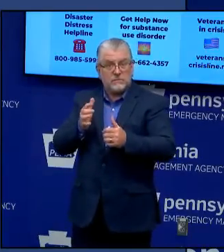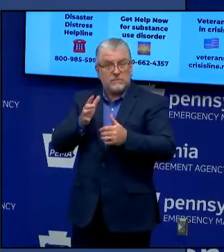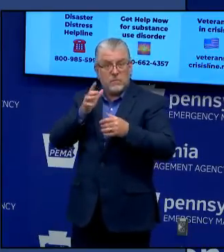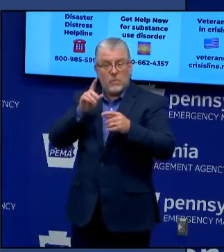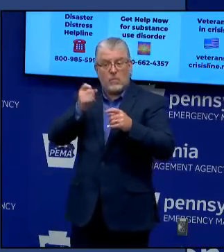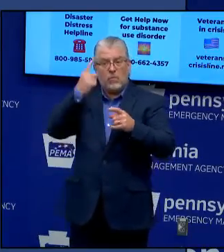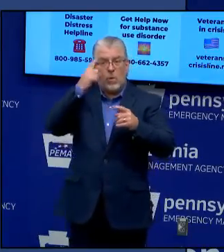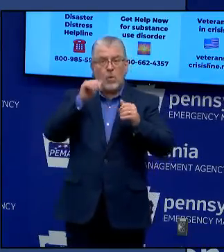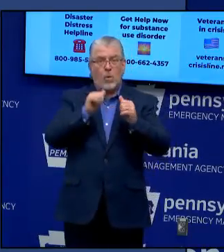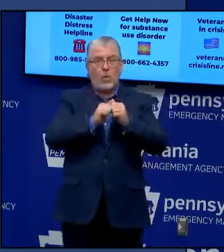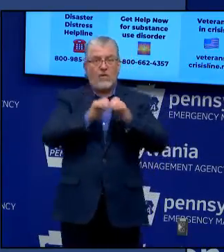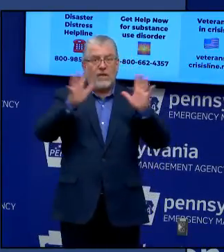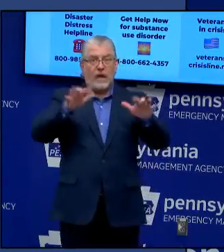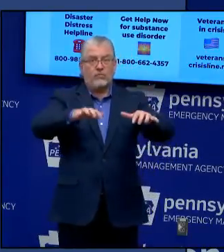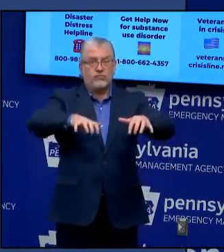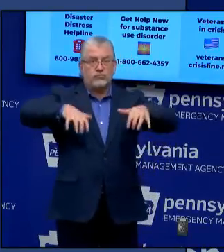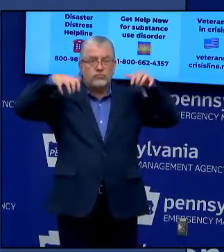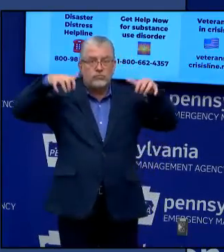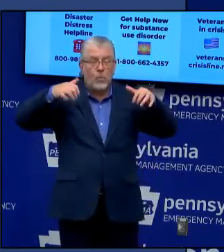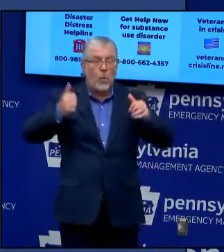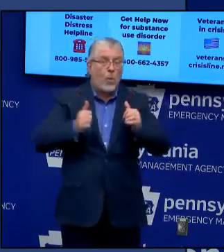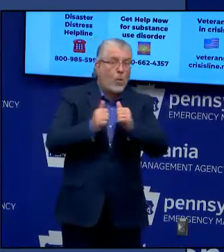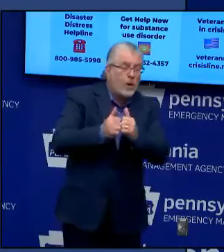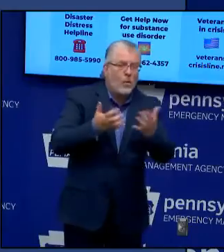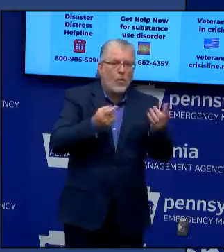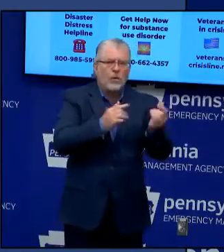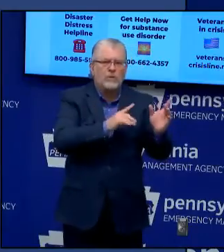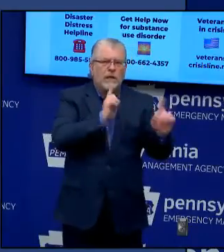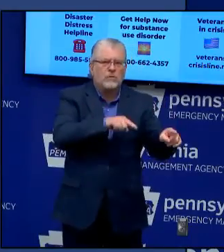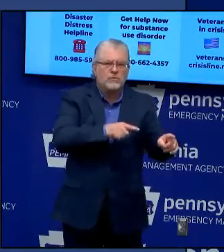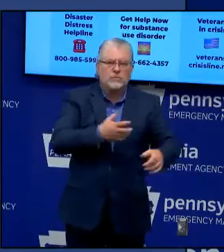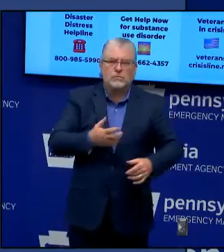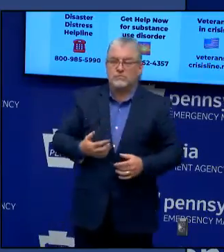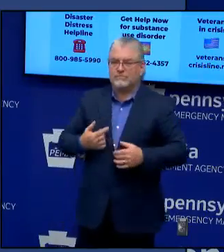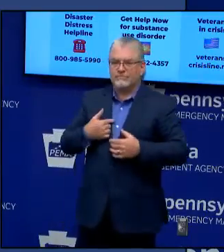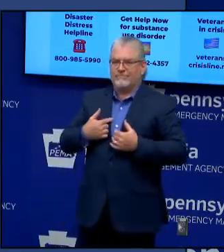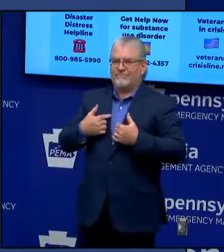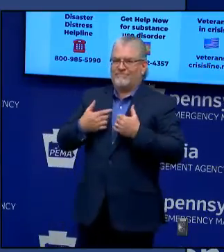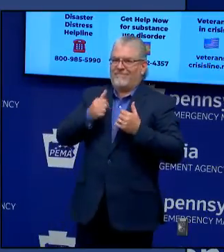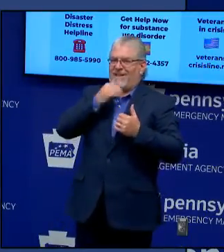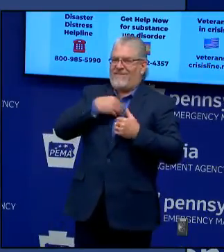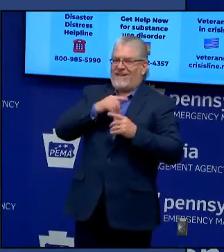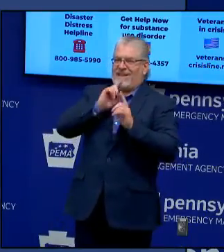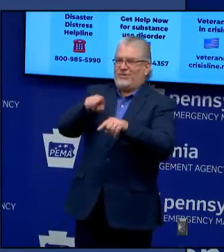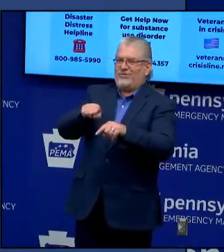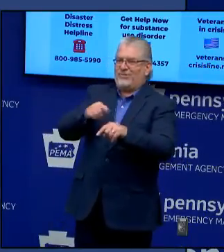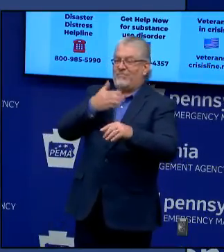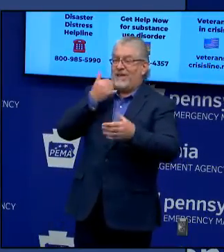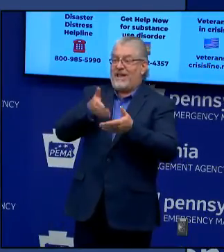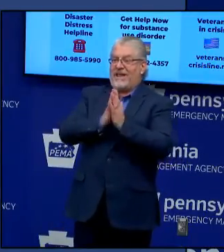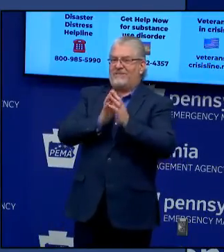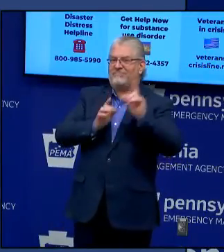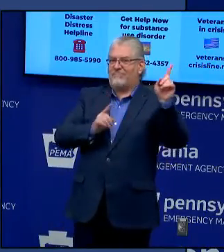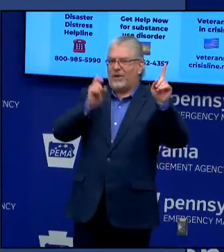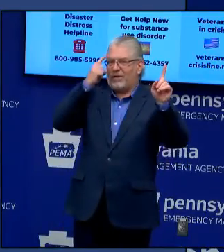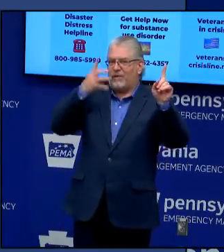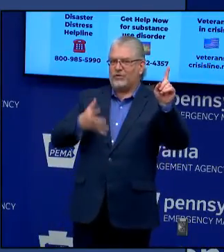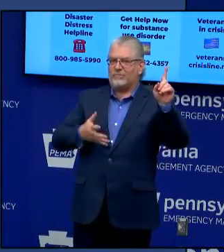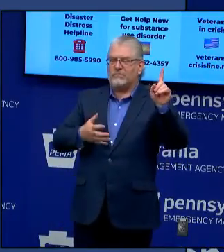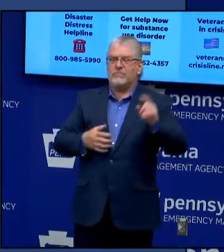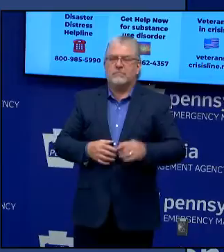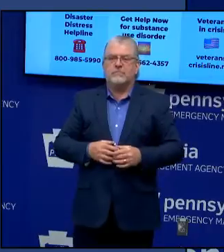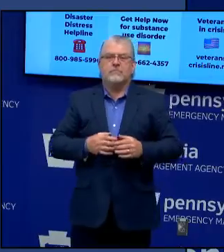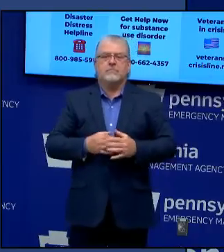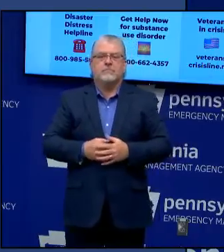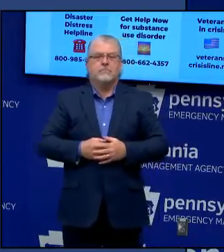phase? Really don't have an answer for that question, and I'd refer that to the governor's office. From WBRE and WYOU, as